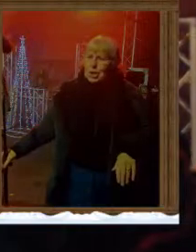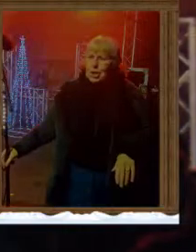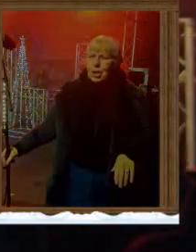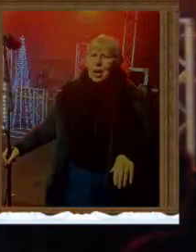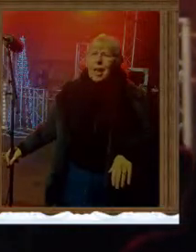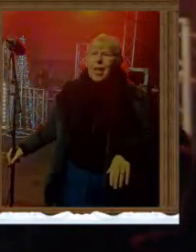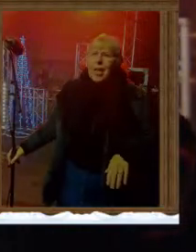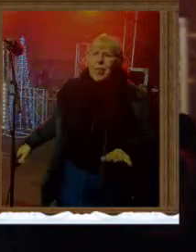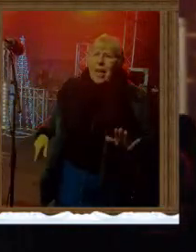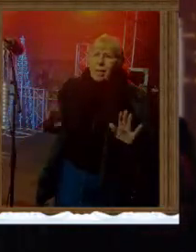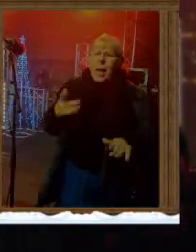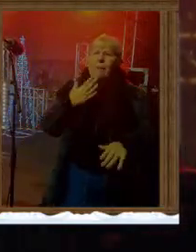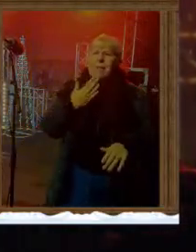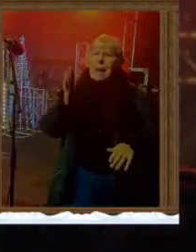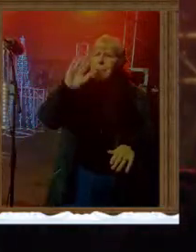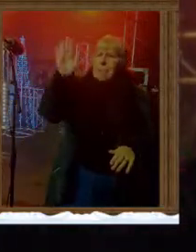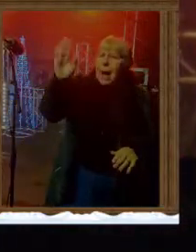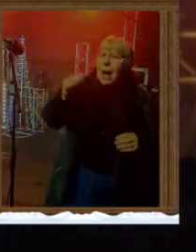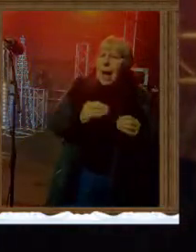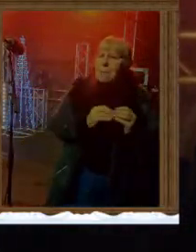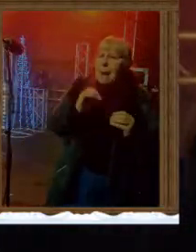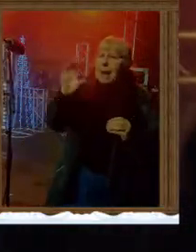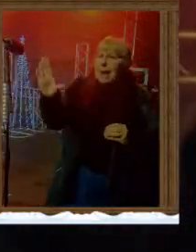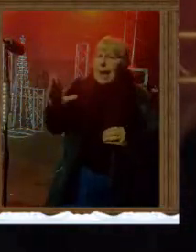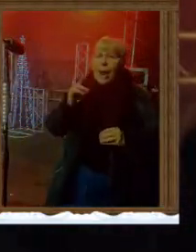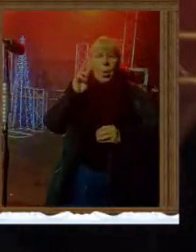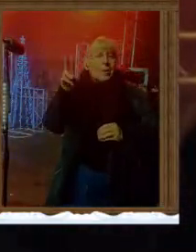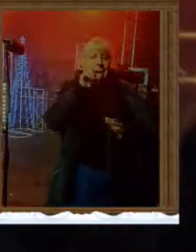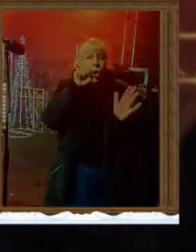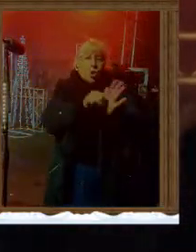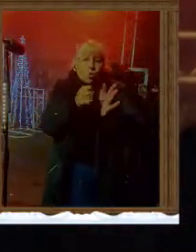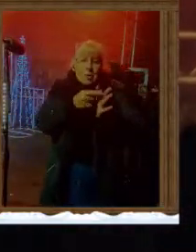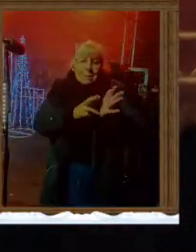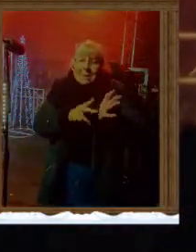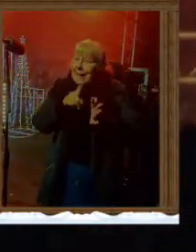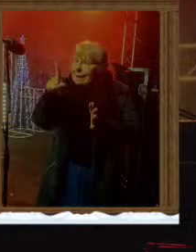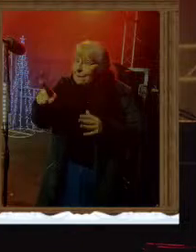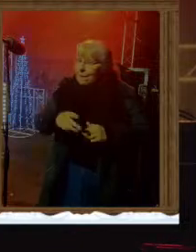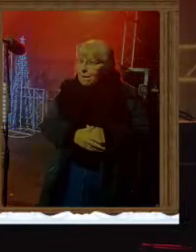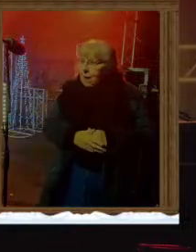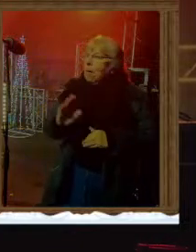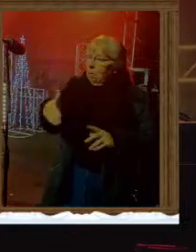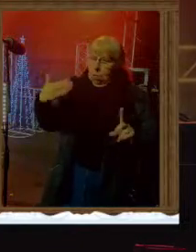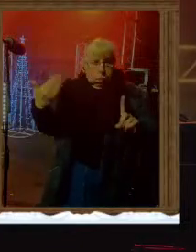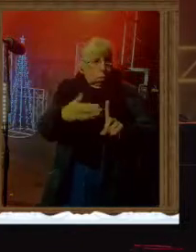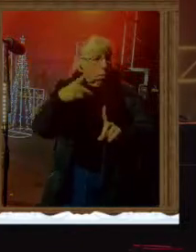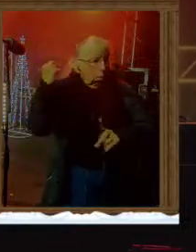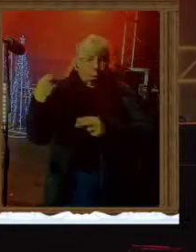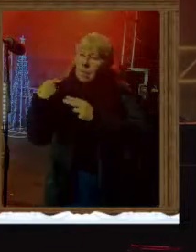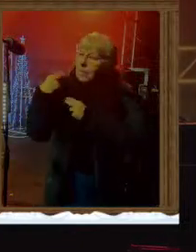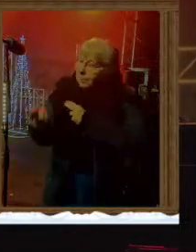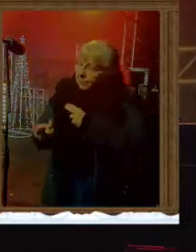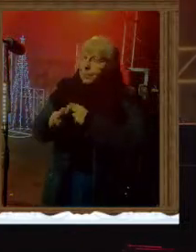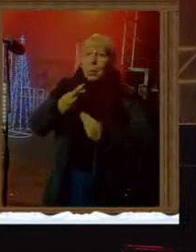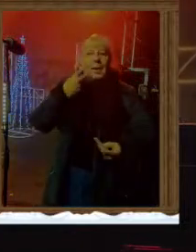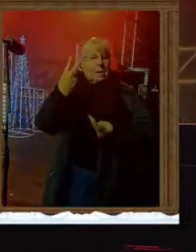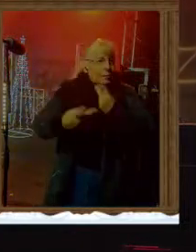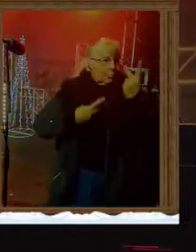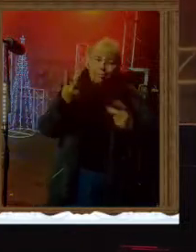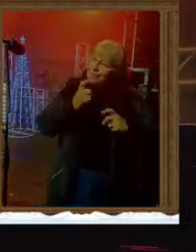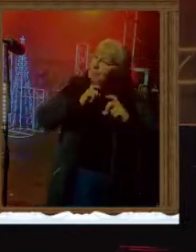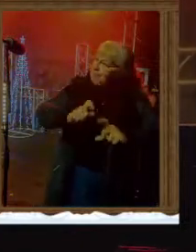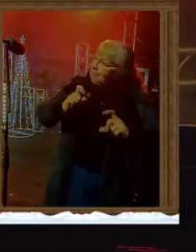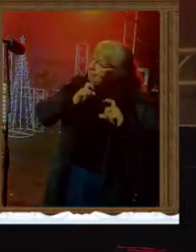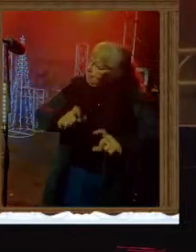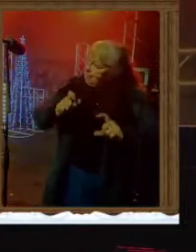goodbye, Ballyclare! Bye, and we'll Ballyclare. See you on Christmas Eve! But we're gonna leave you with Destiny's Elf, who are gonna sing some more songs